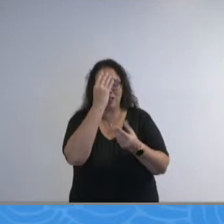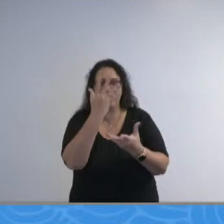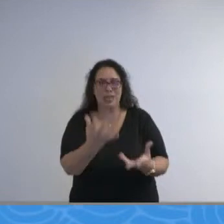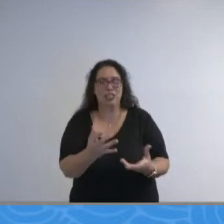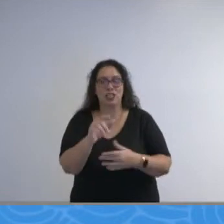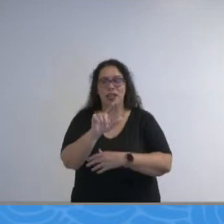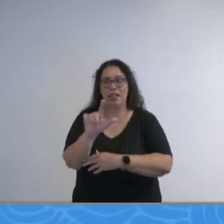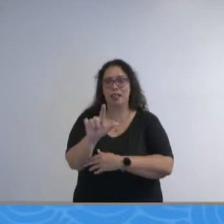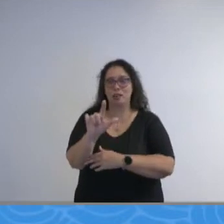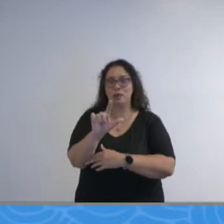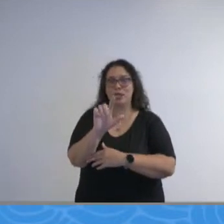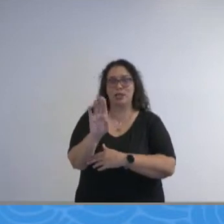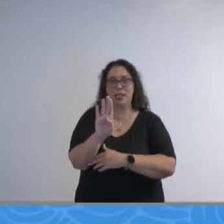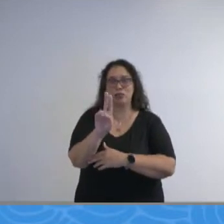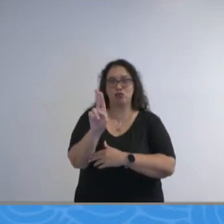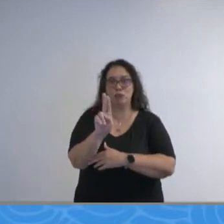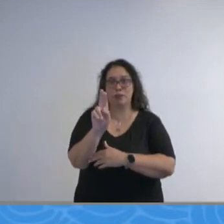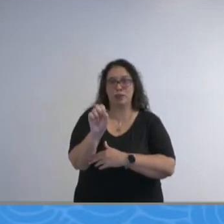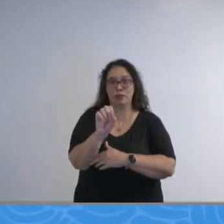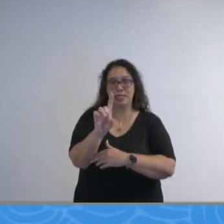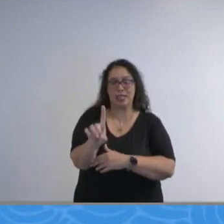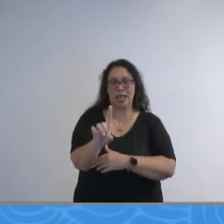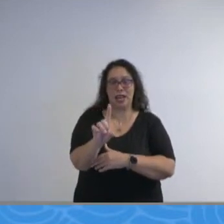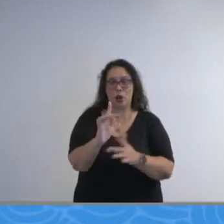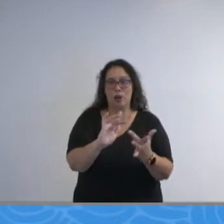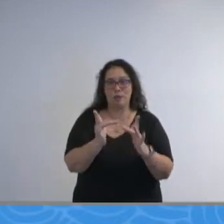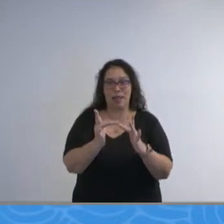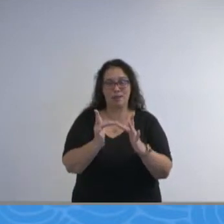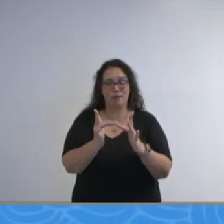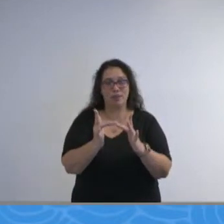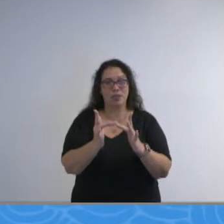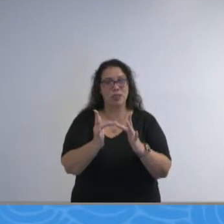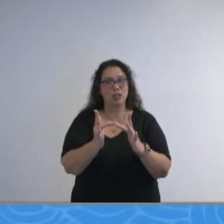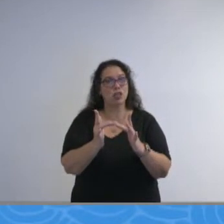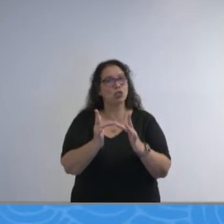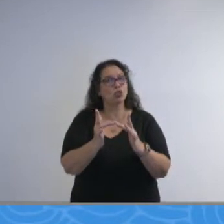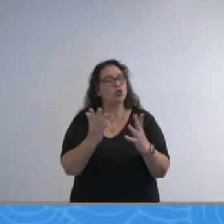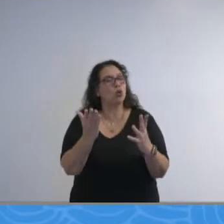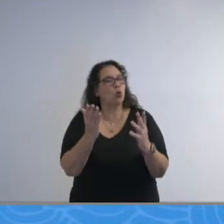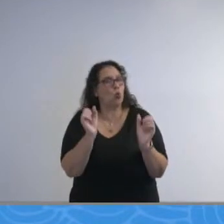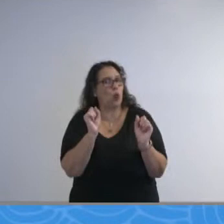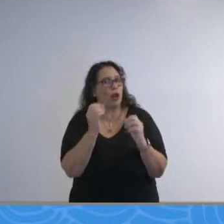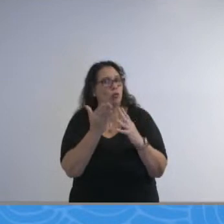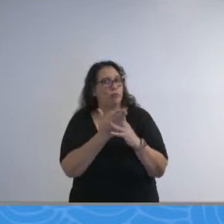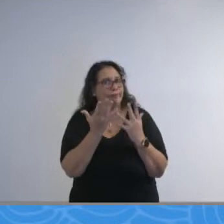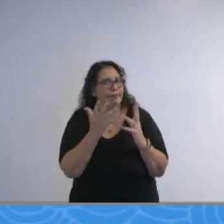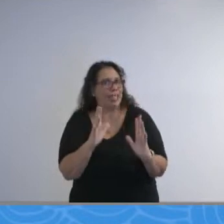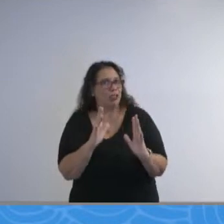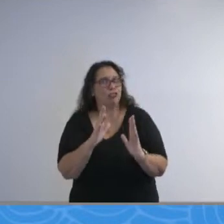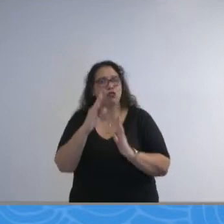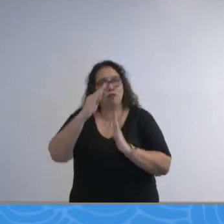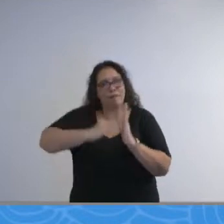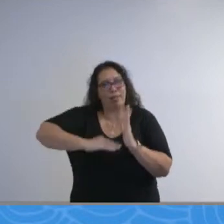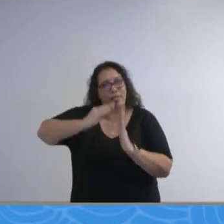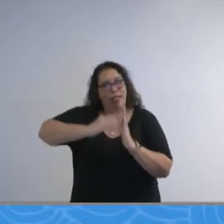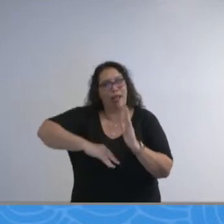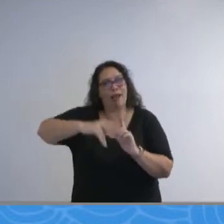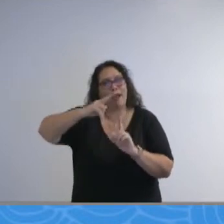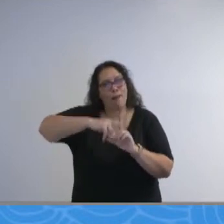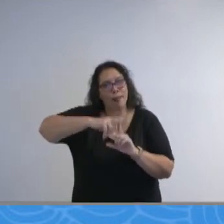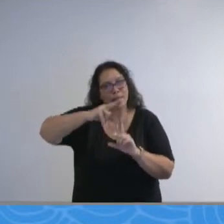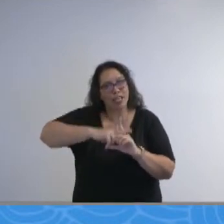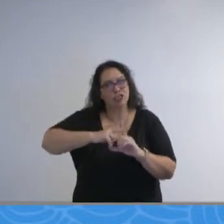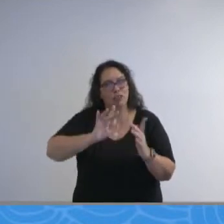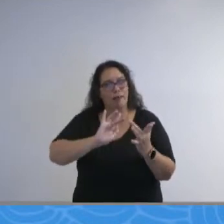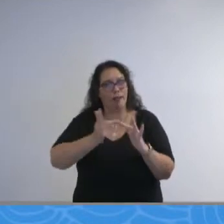Long Beach Unified website. And then after winter break, you fill out an application selecting the schools, the high